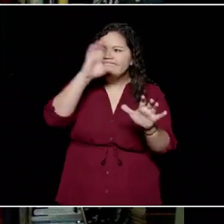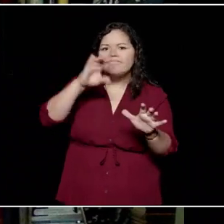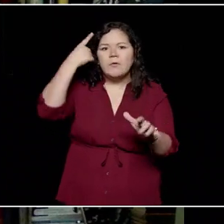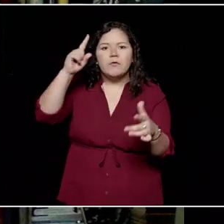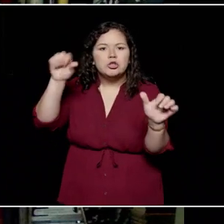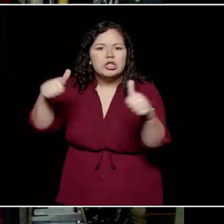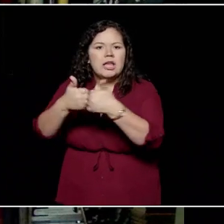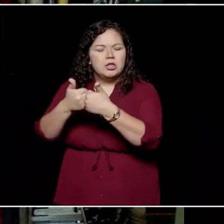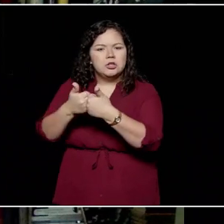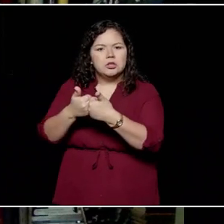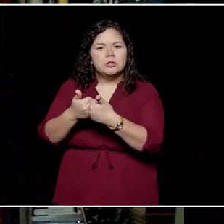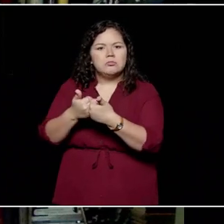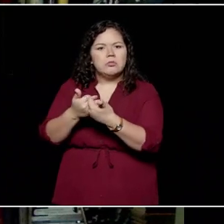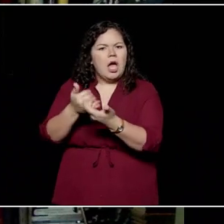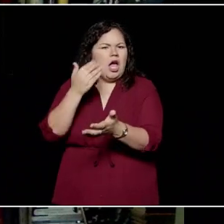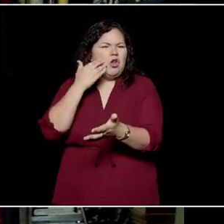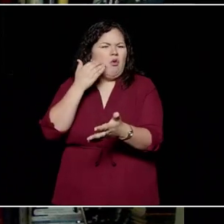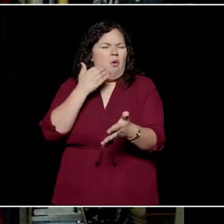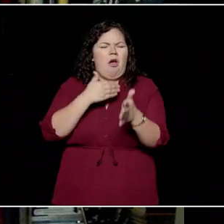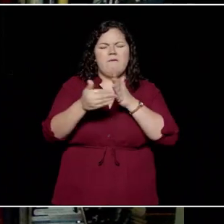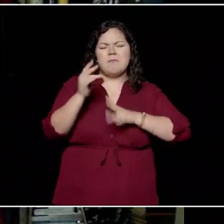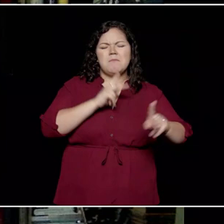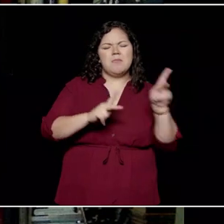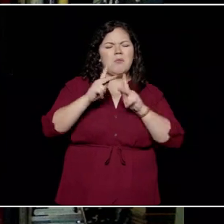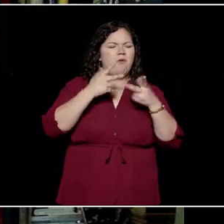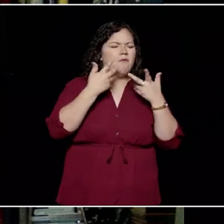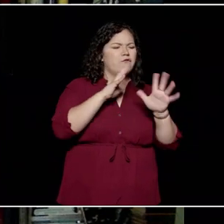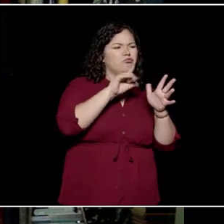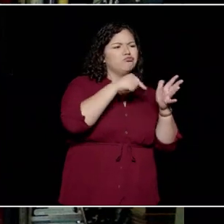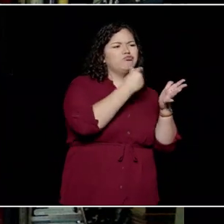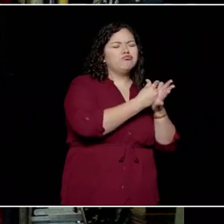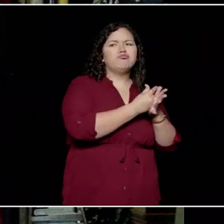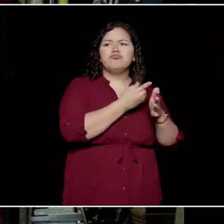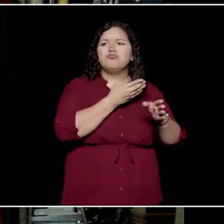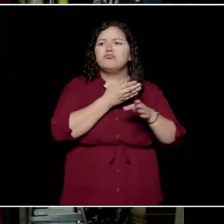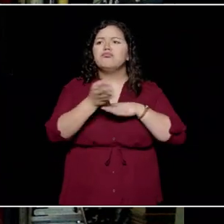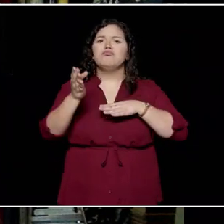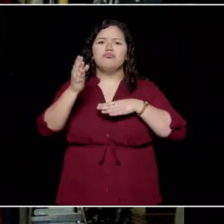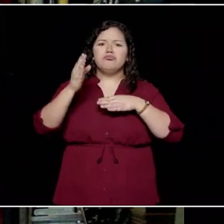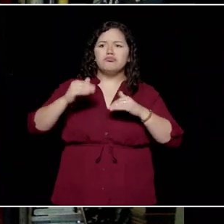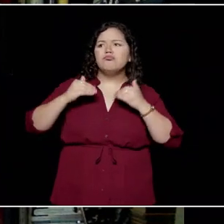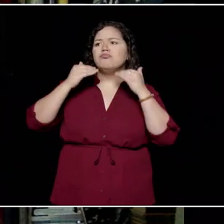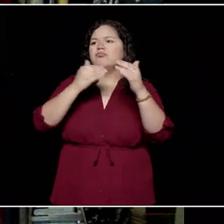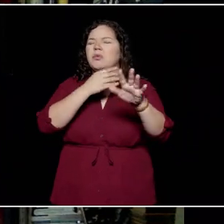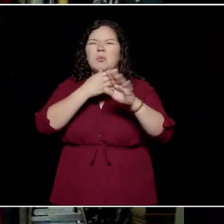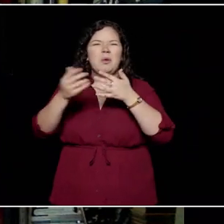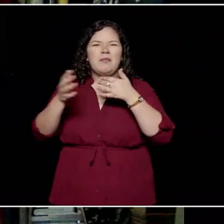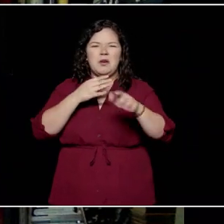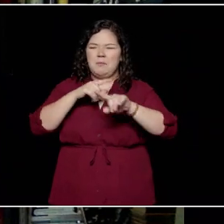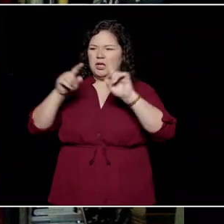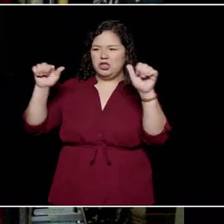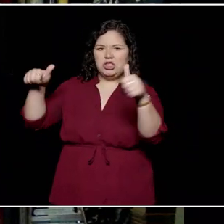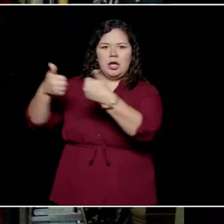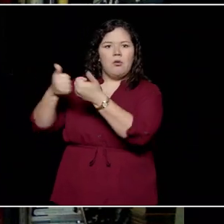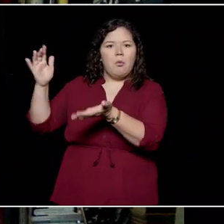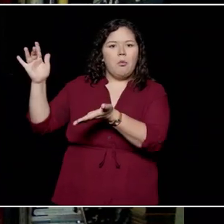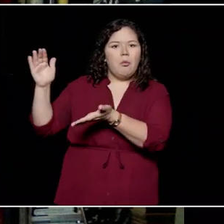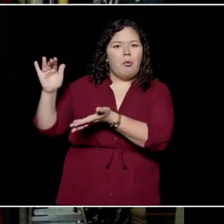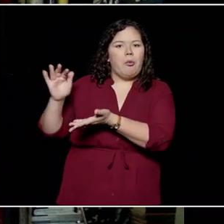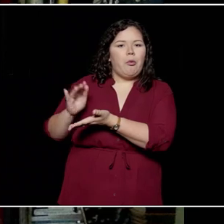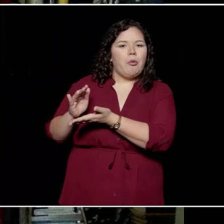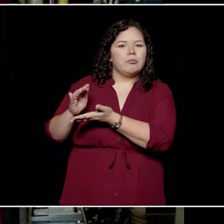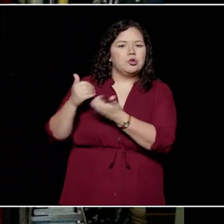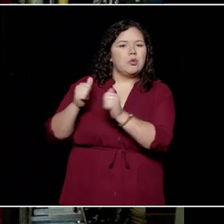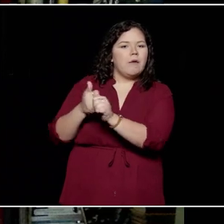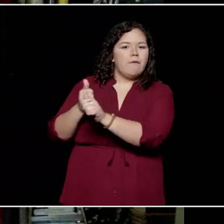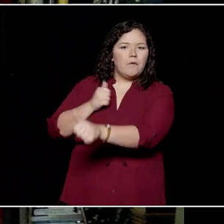yourself. Far too many people, they do this as their lives and their careers progress. They challenge themselves less. You